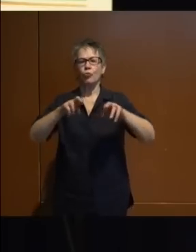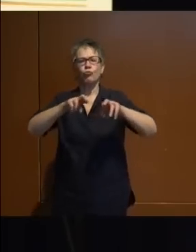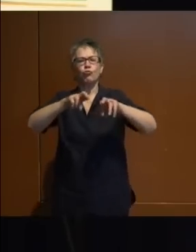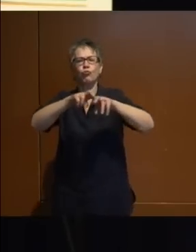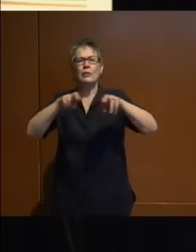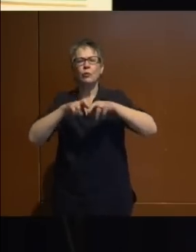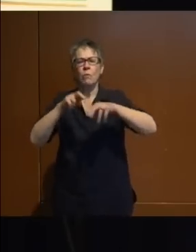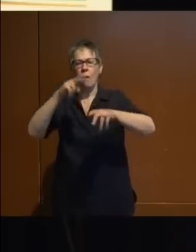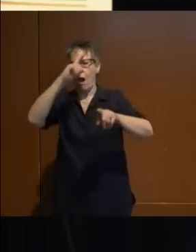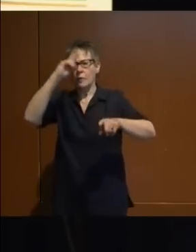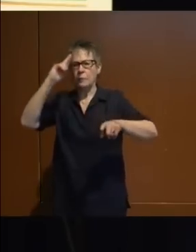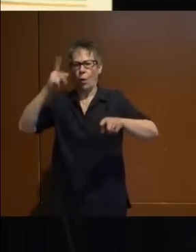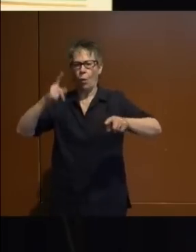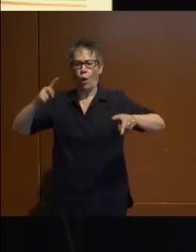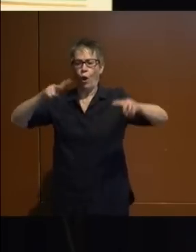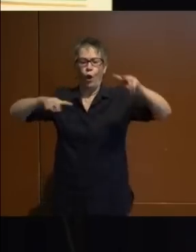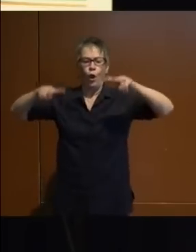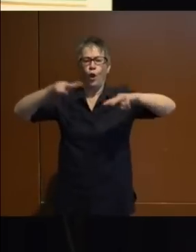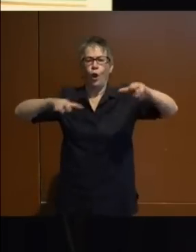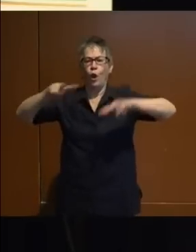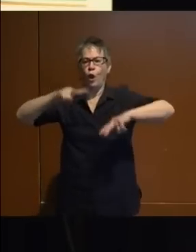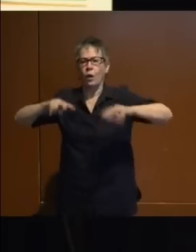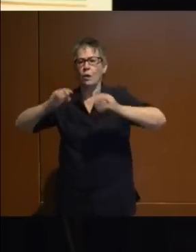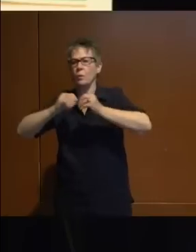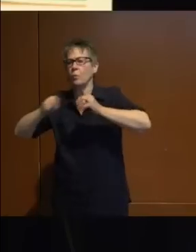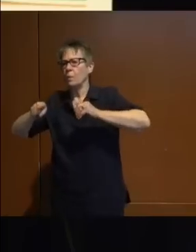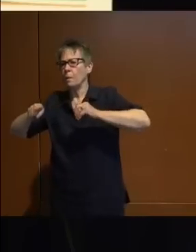start meeting the needs of the patients throughout their region.